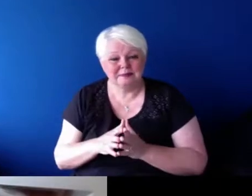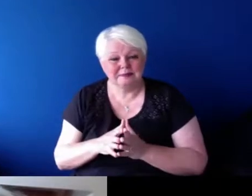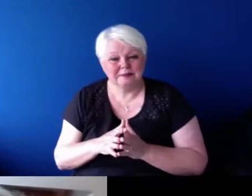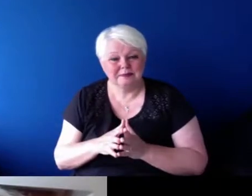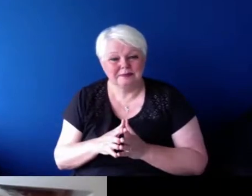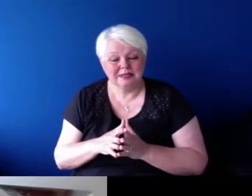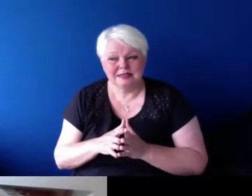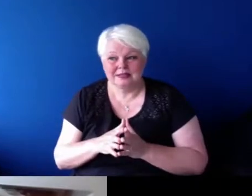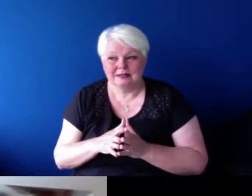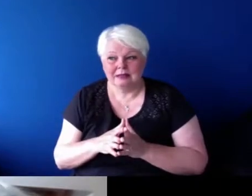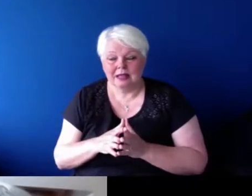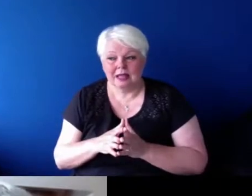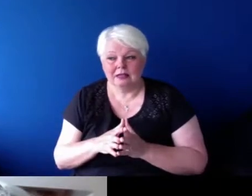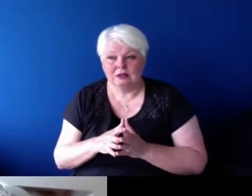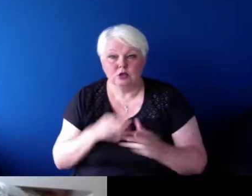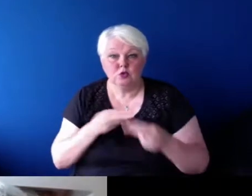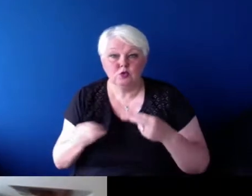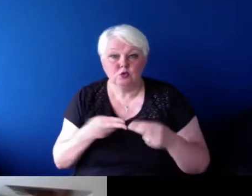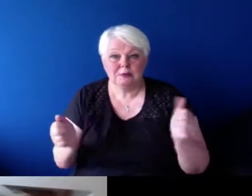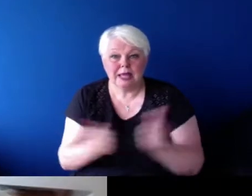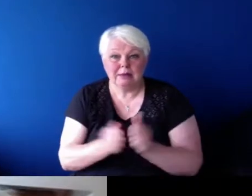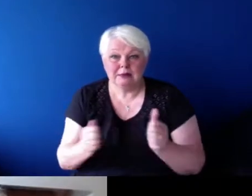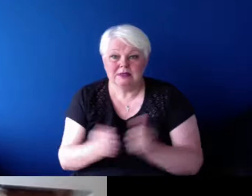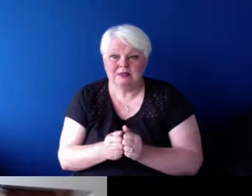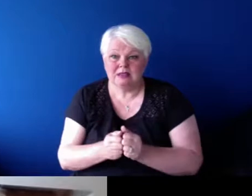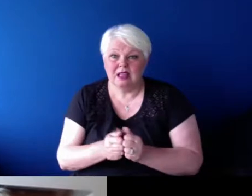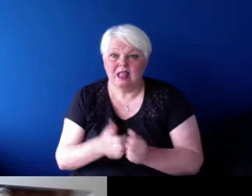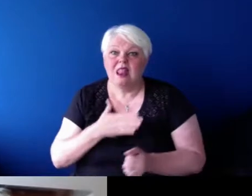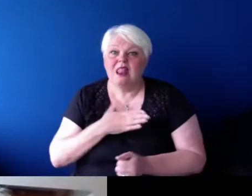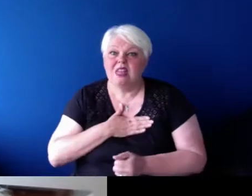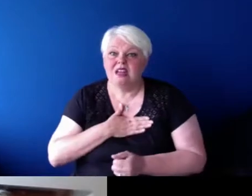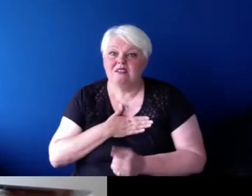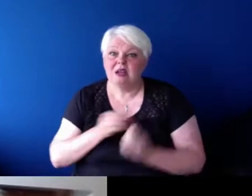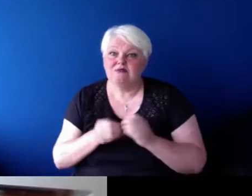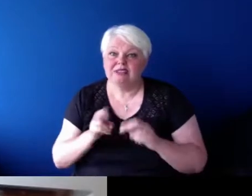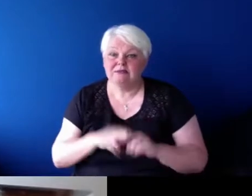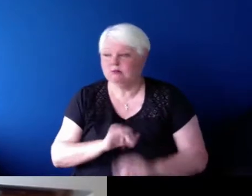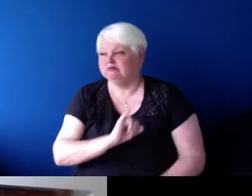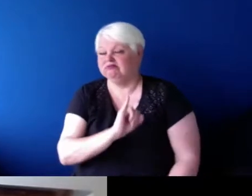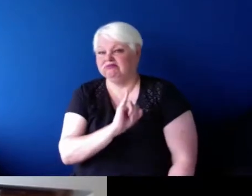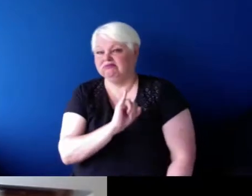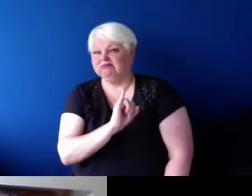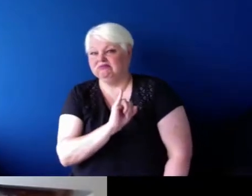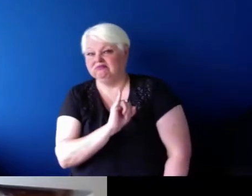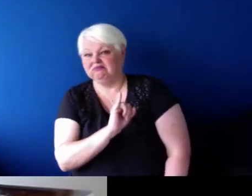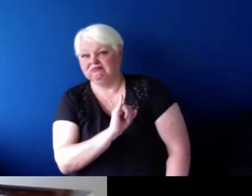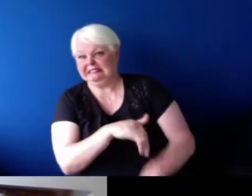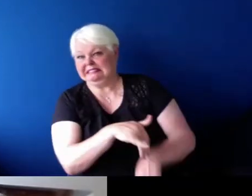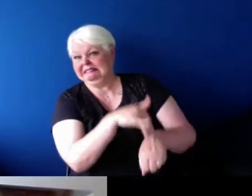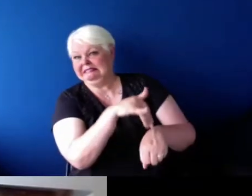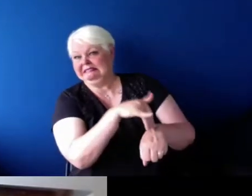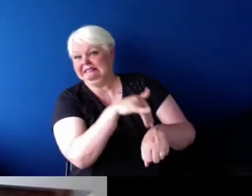image in the press. The press love to paint Bradford, you know, as den of vice and iniquity, and of course it isn't.